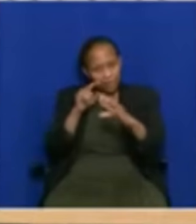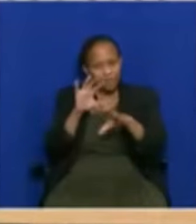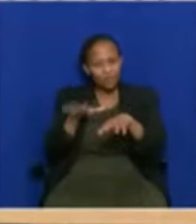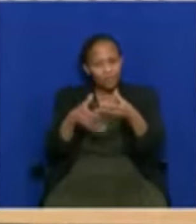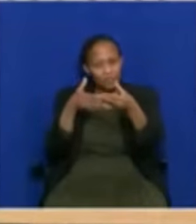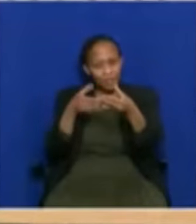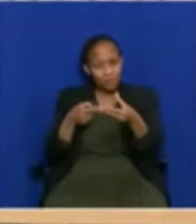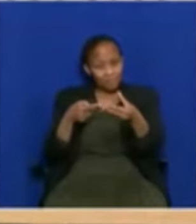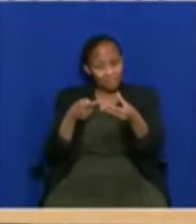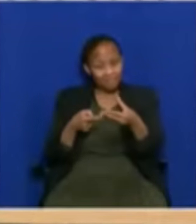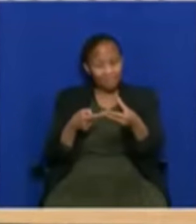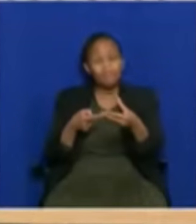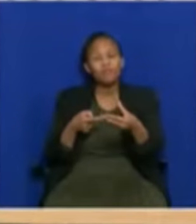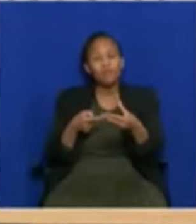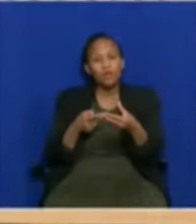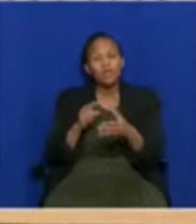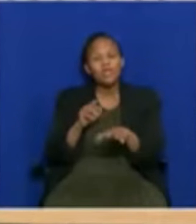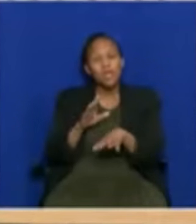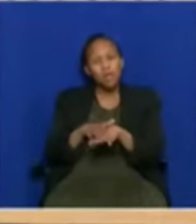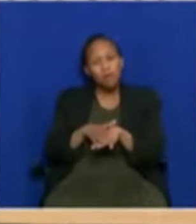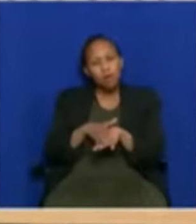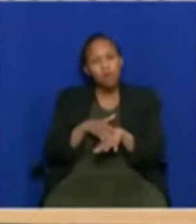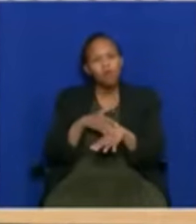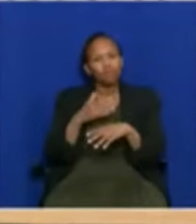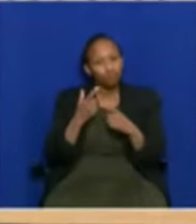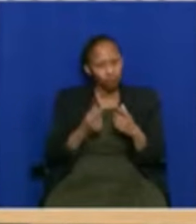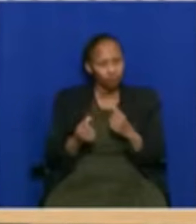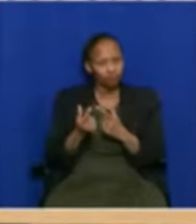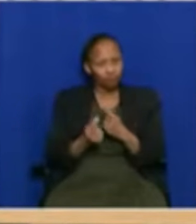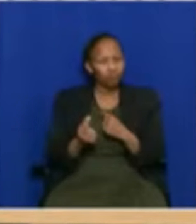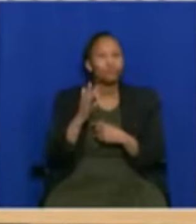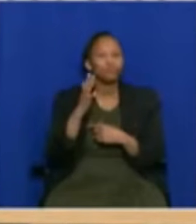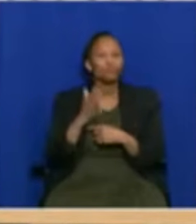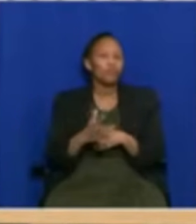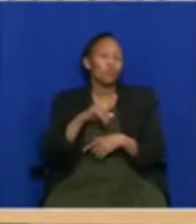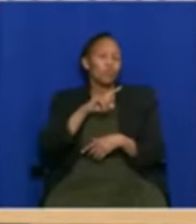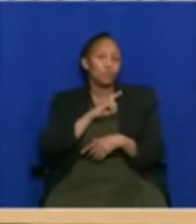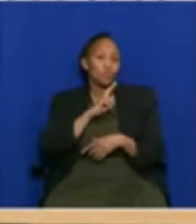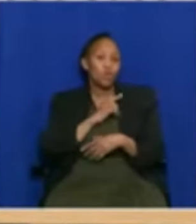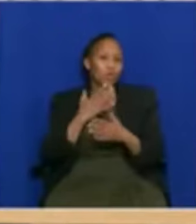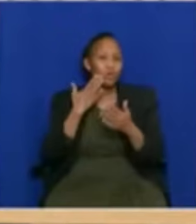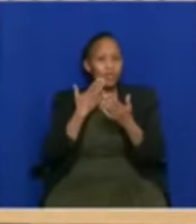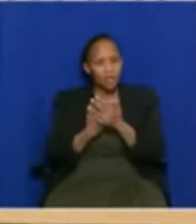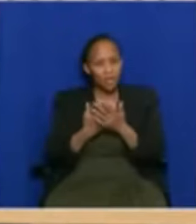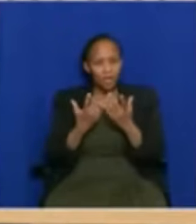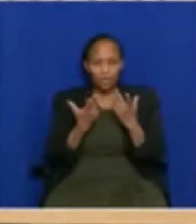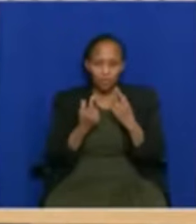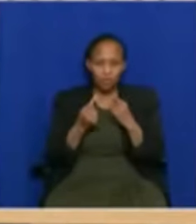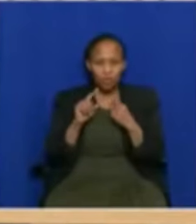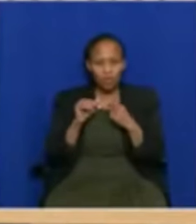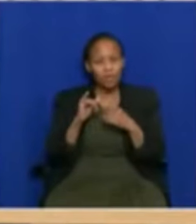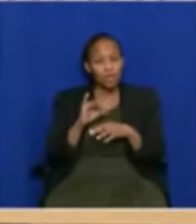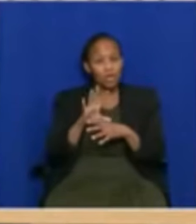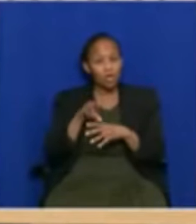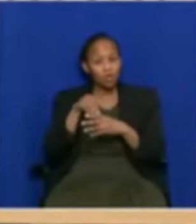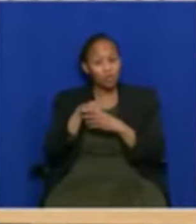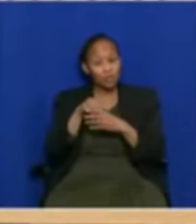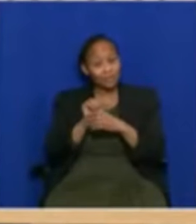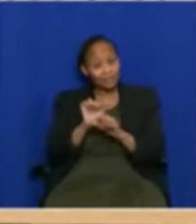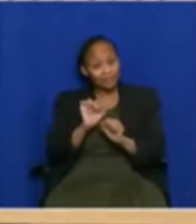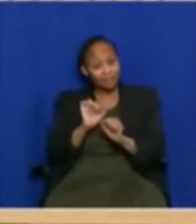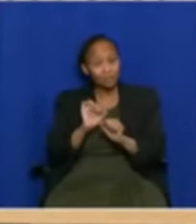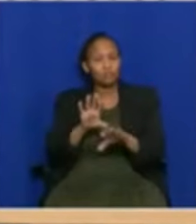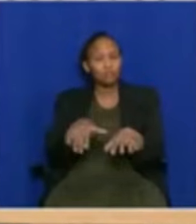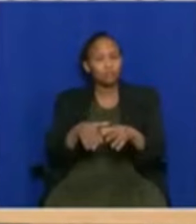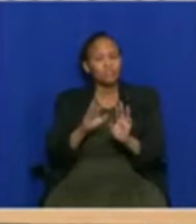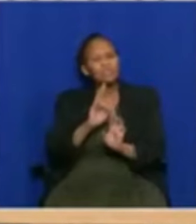to give you an opportunity to wrap your mind around the contents of the report. So